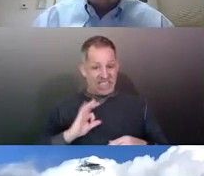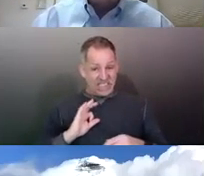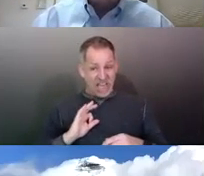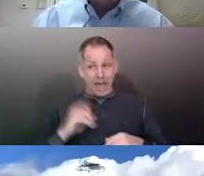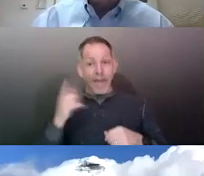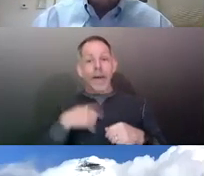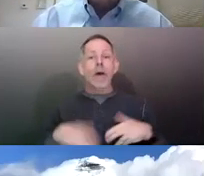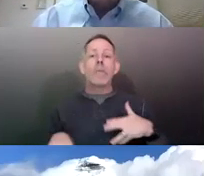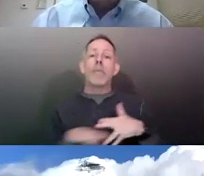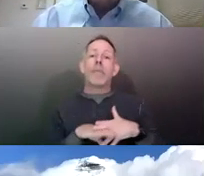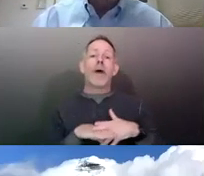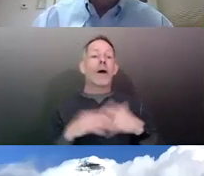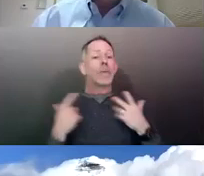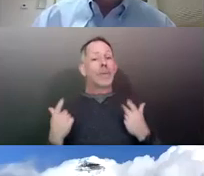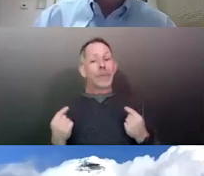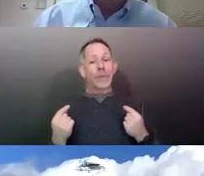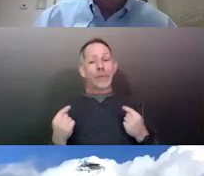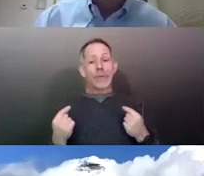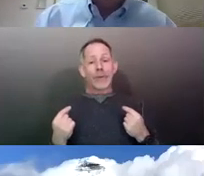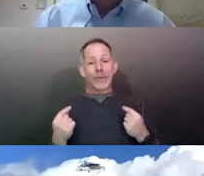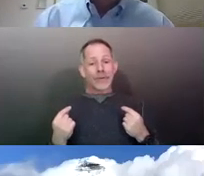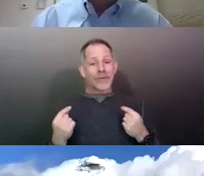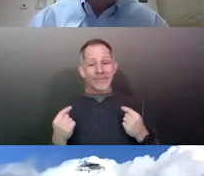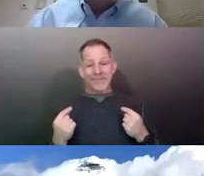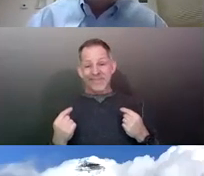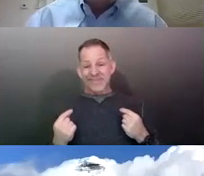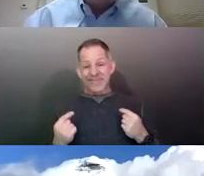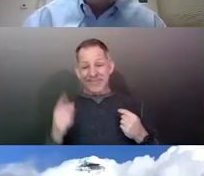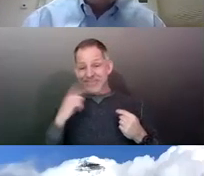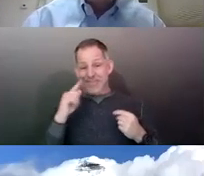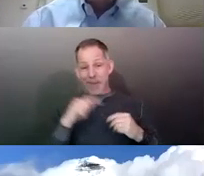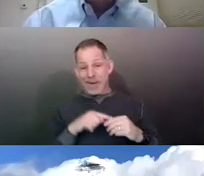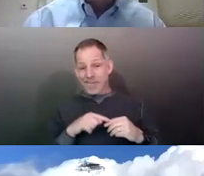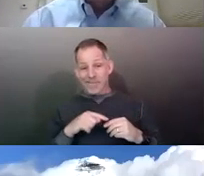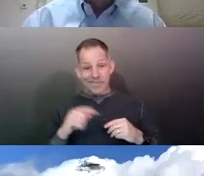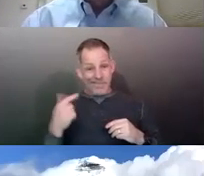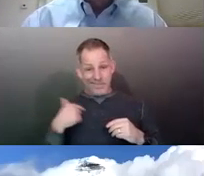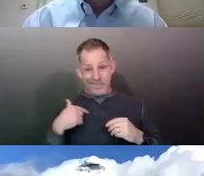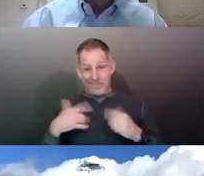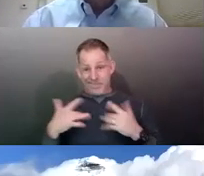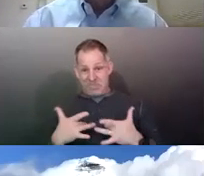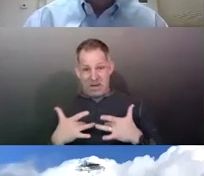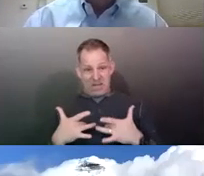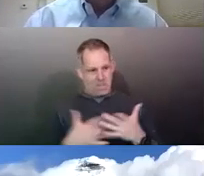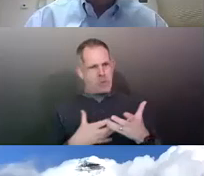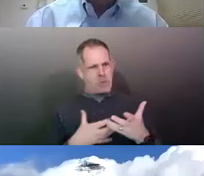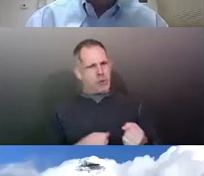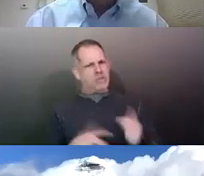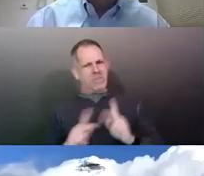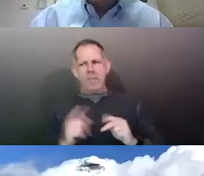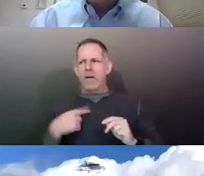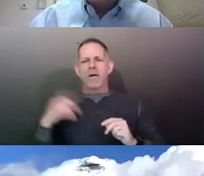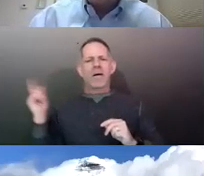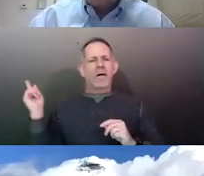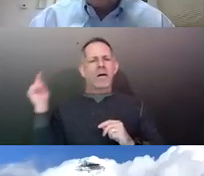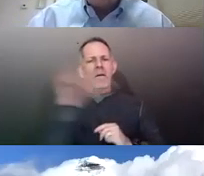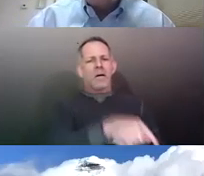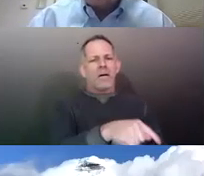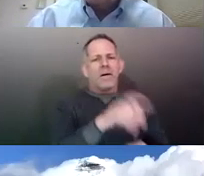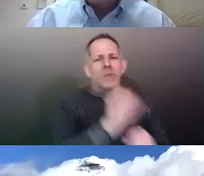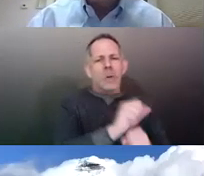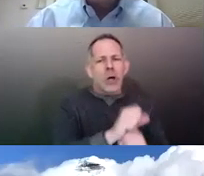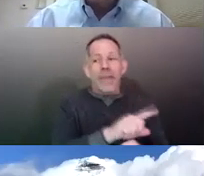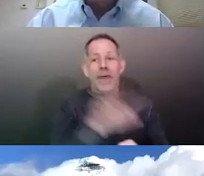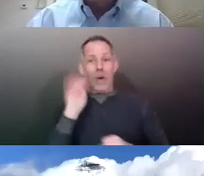work, where they either have a sense of trust in the people they're around or just a break in their infection